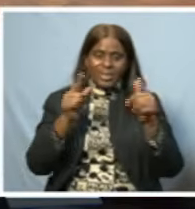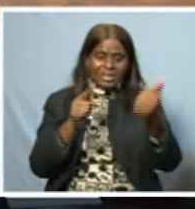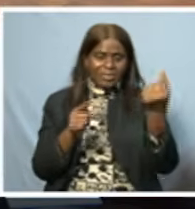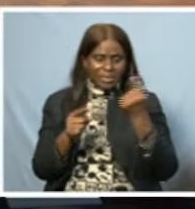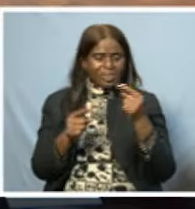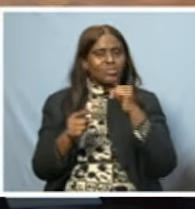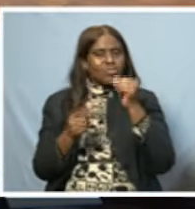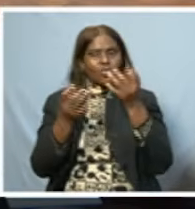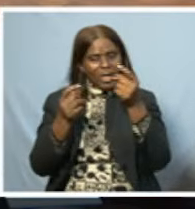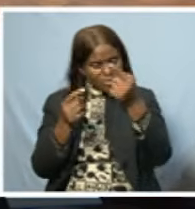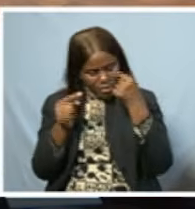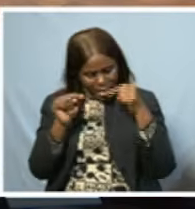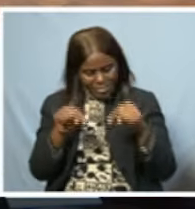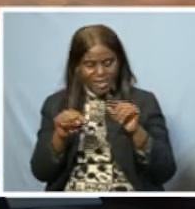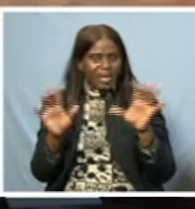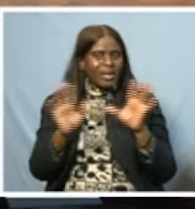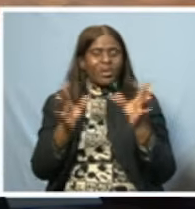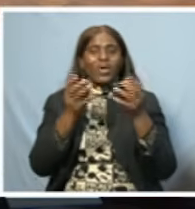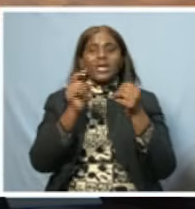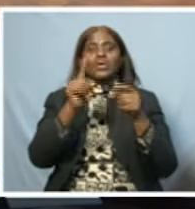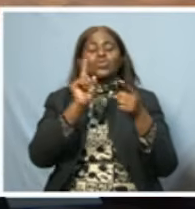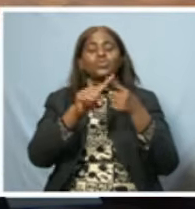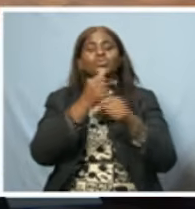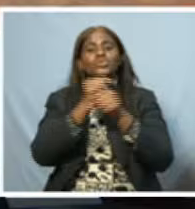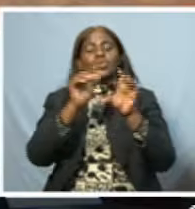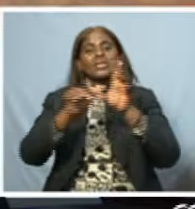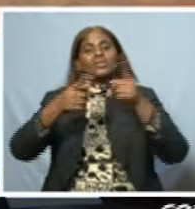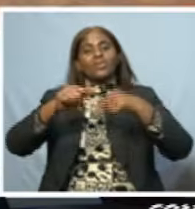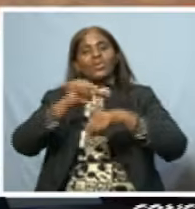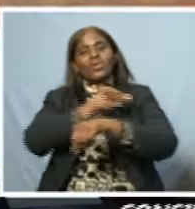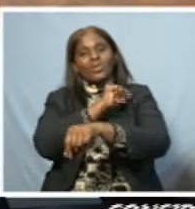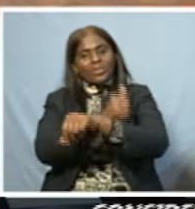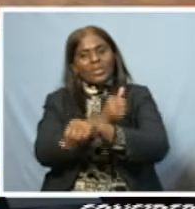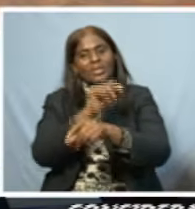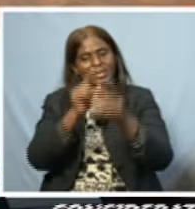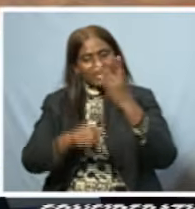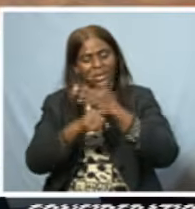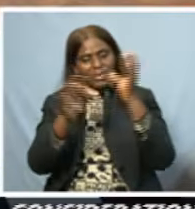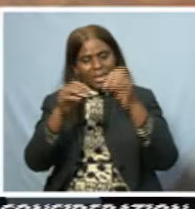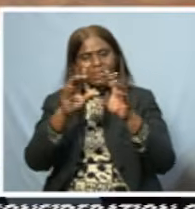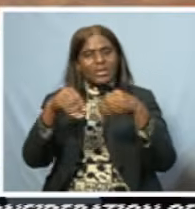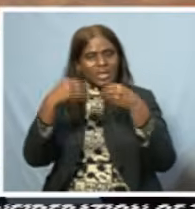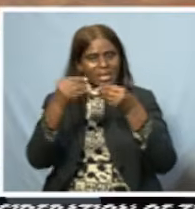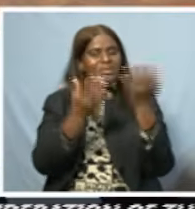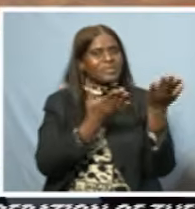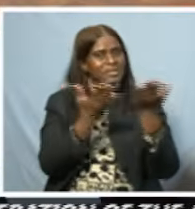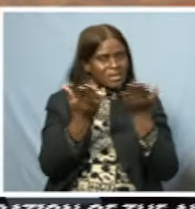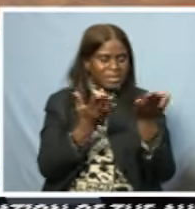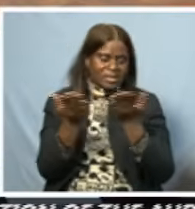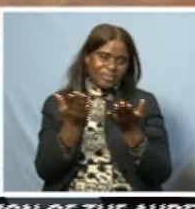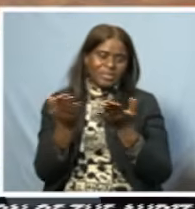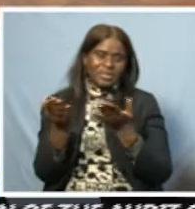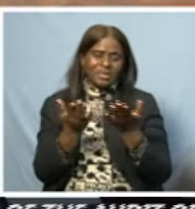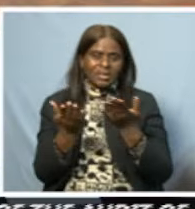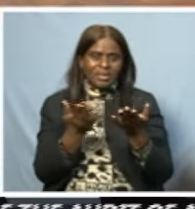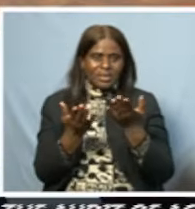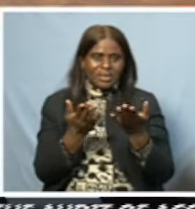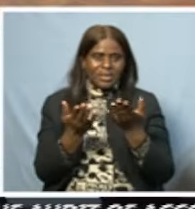we don't want you here. We want you to be in the local authorities, in town councils, to provide the much needed